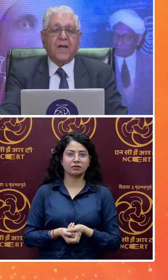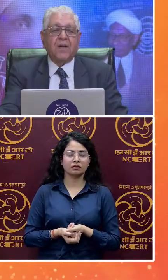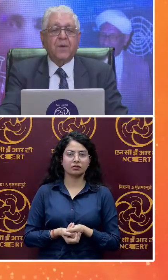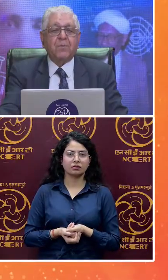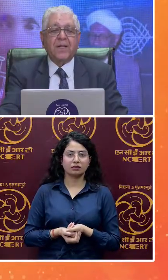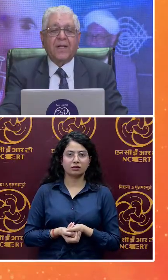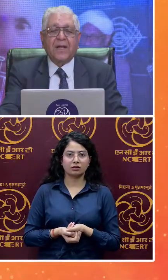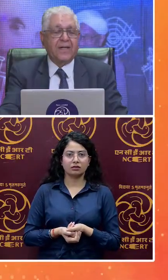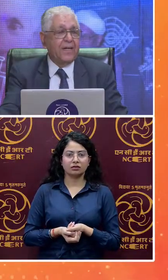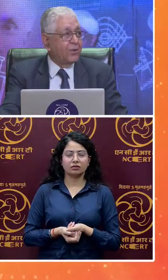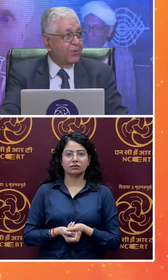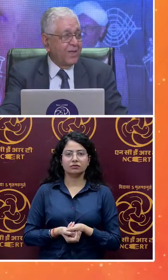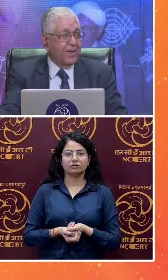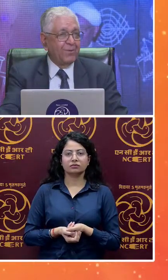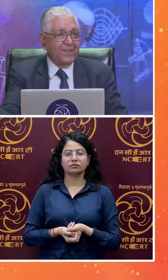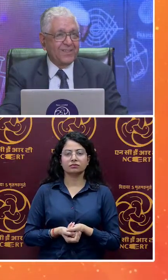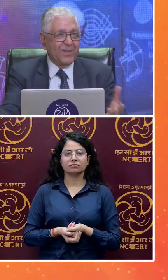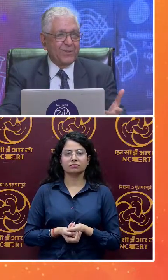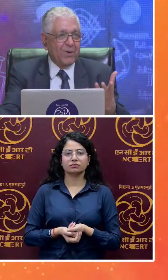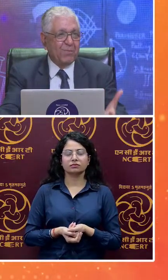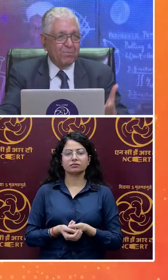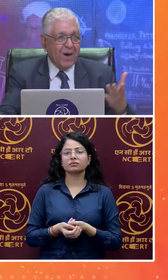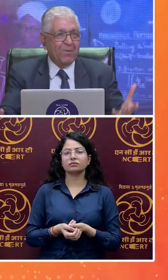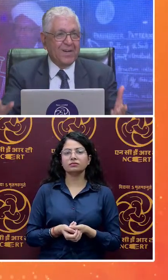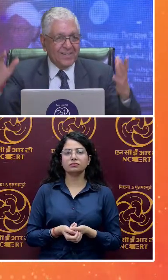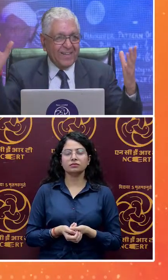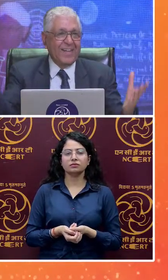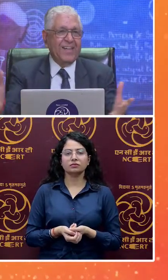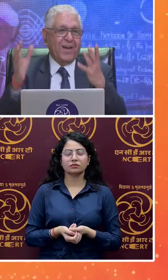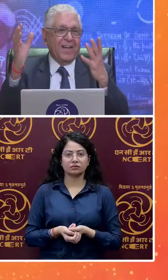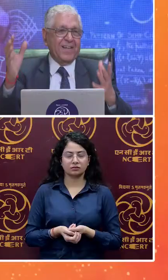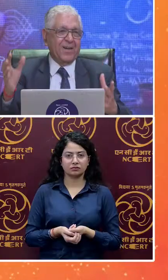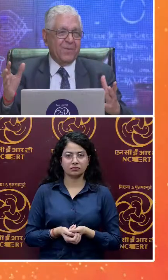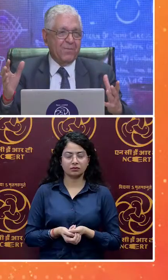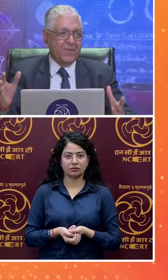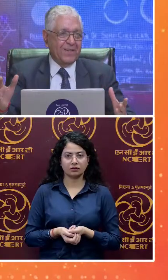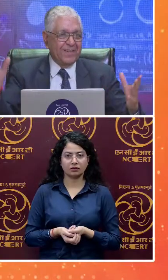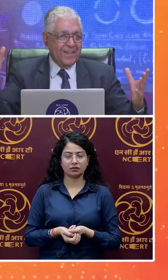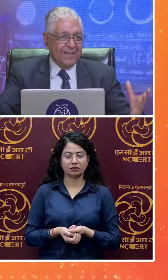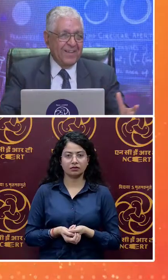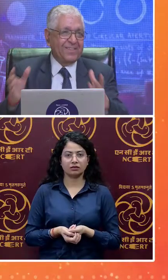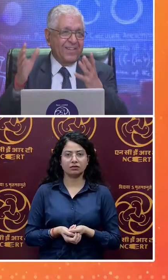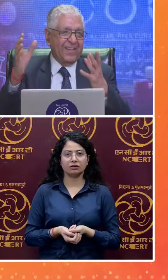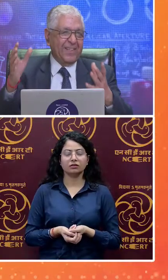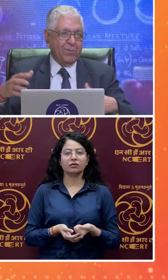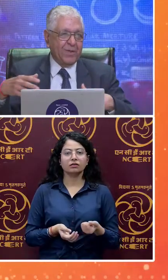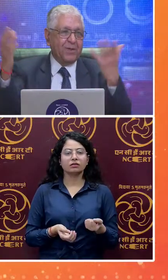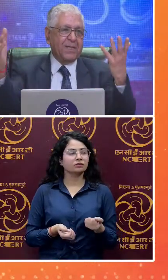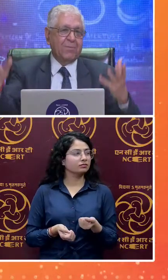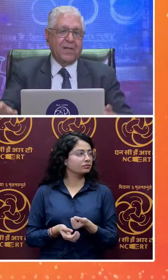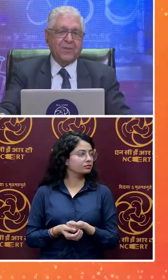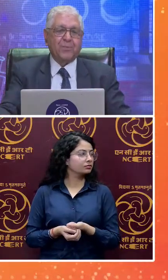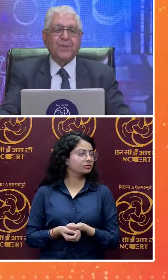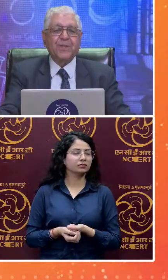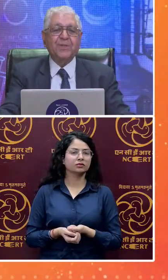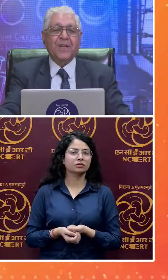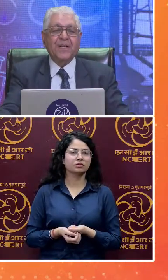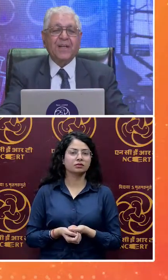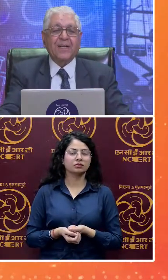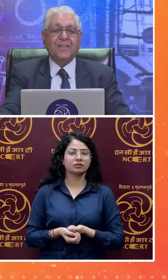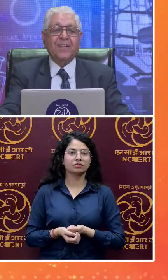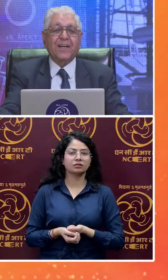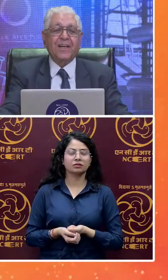set of young people that he took to Geneva. This was, Bhabha's identifying young people, nurturing them, giving them an exposure